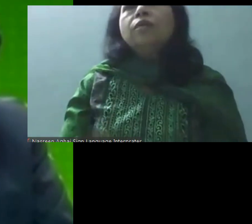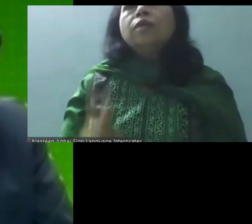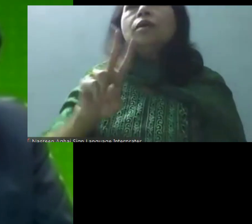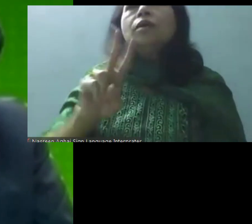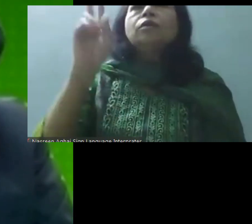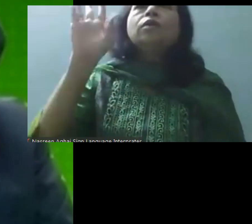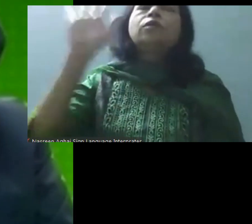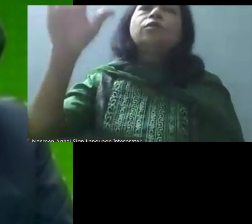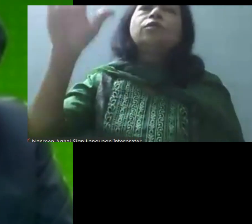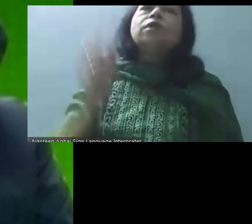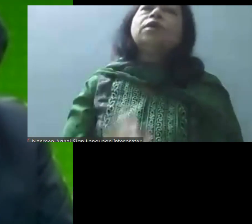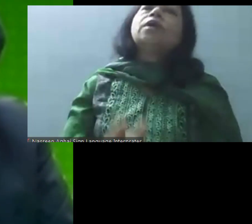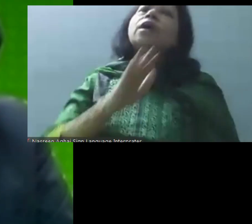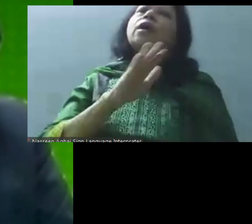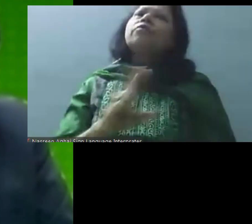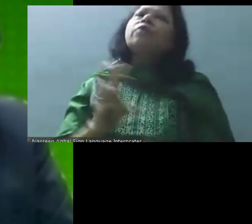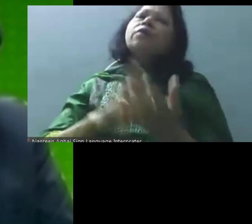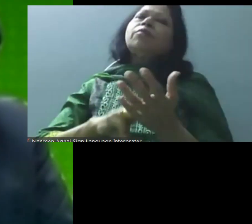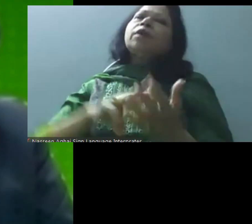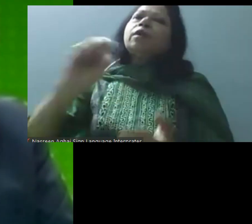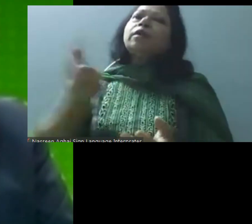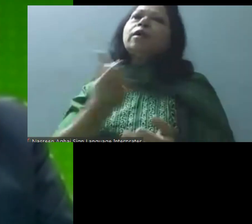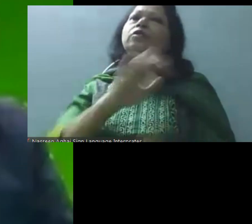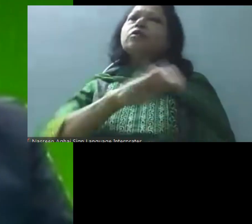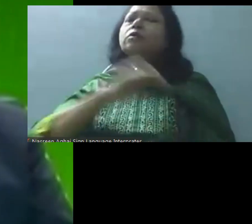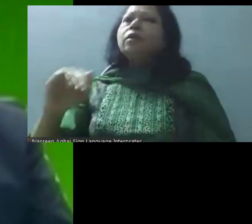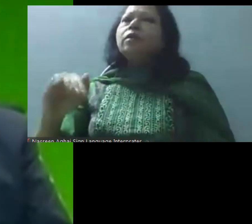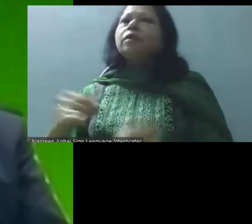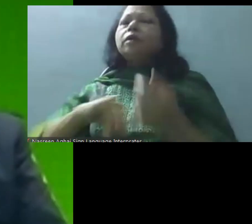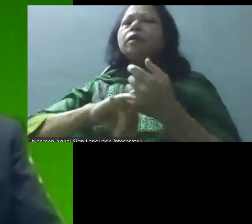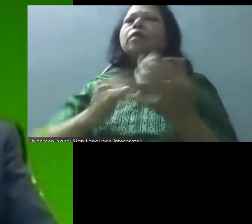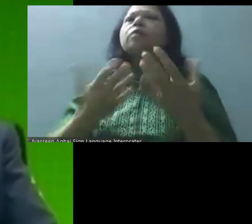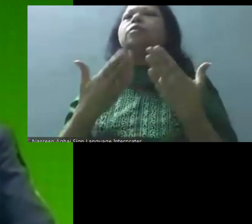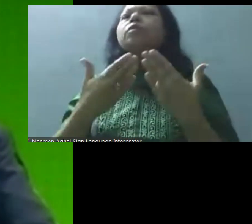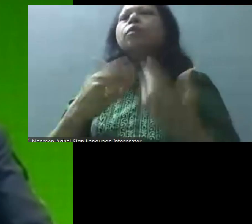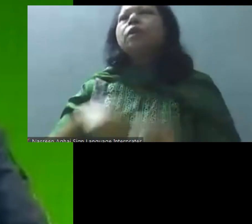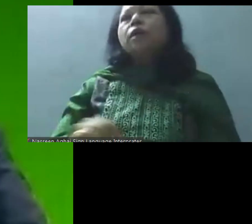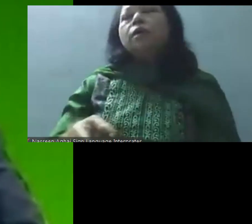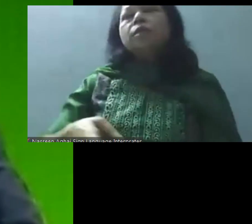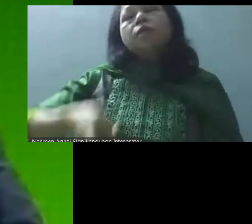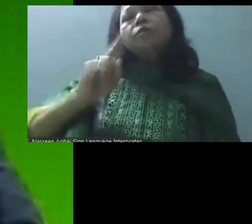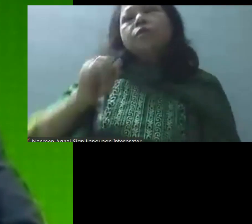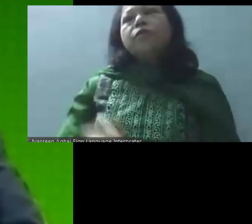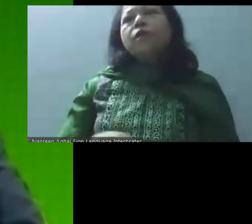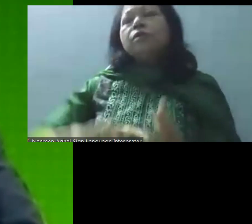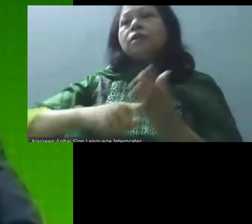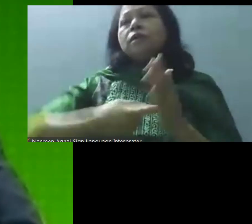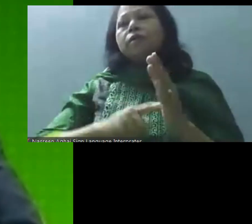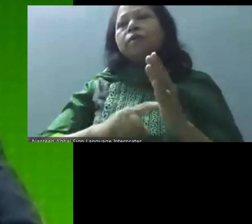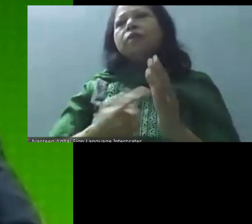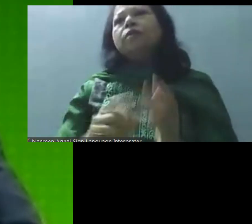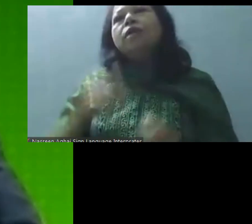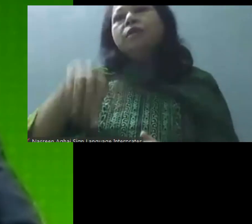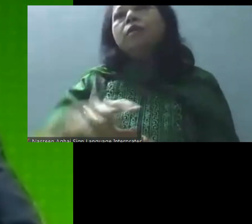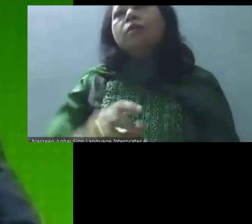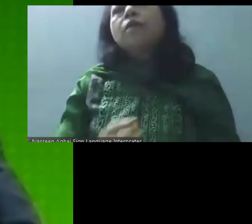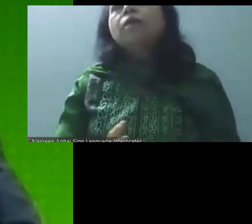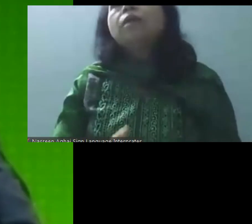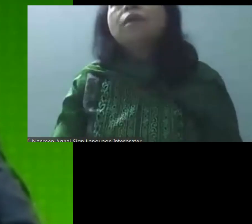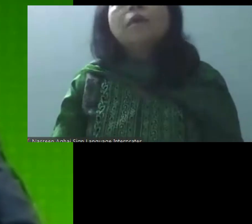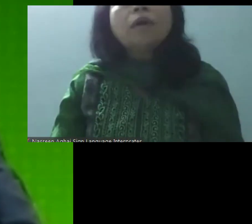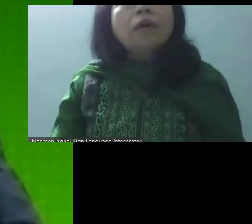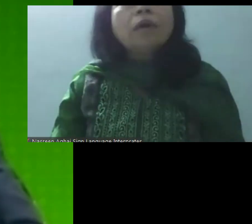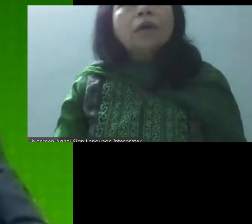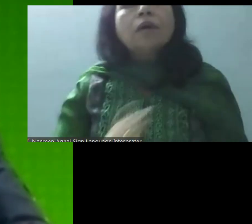million children out of school. So there, this use of this technology offers a promise, and also it offers promise in the